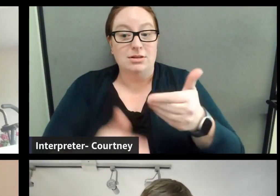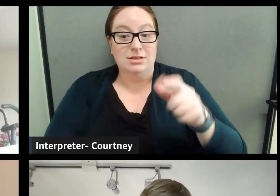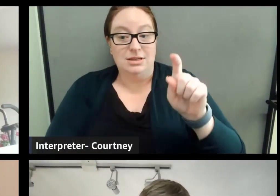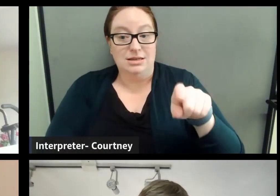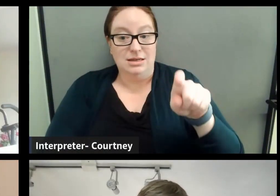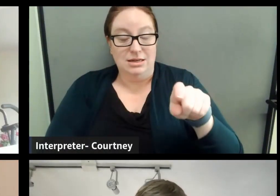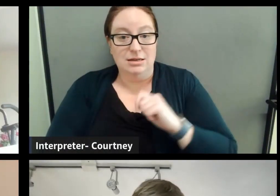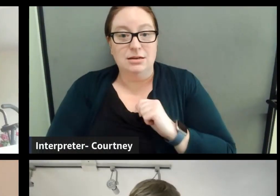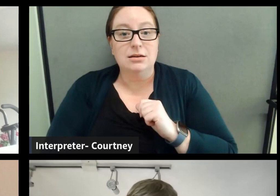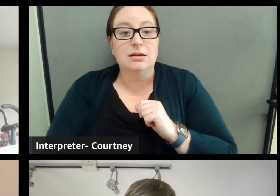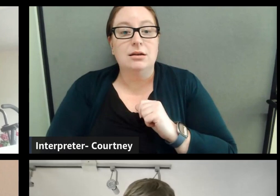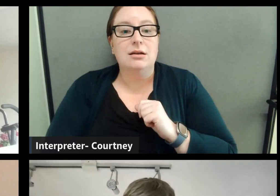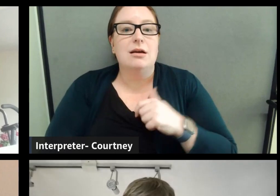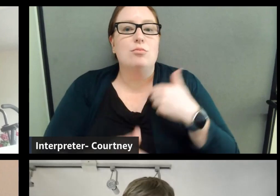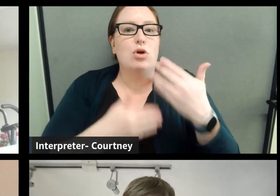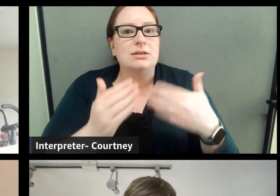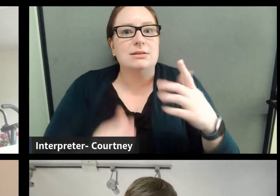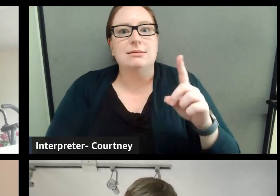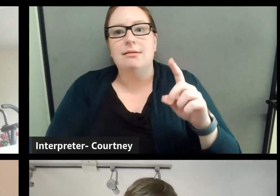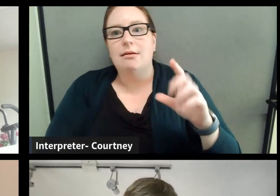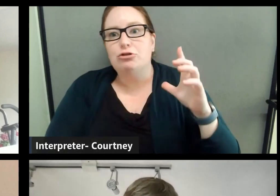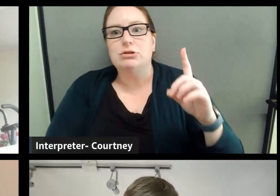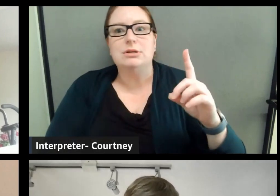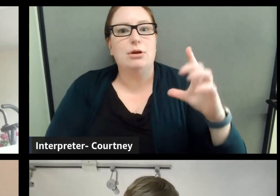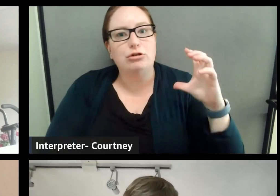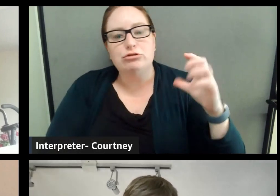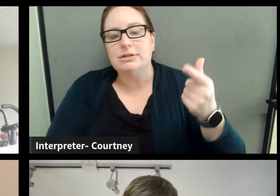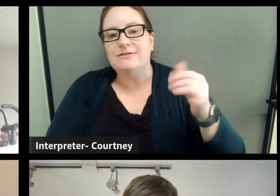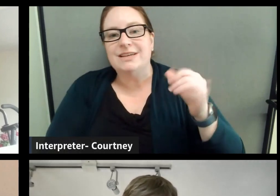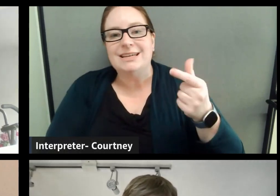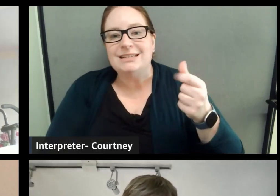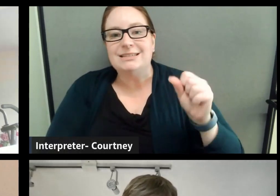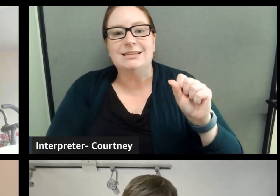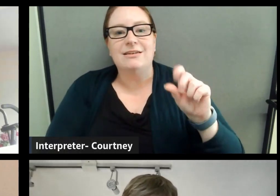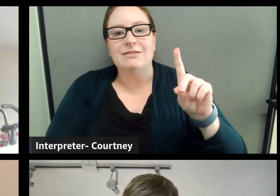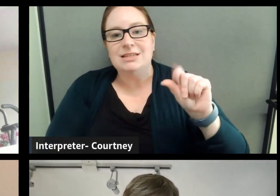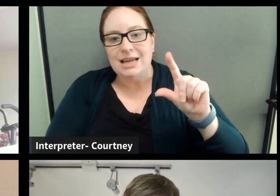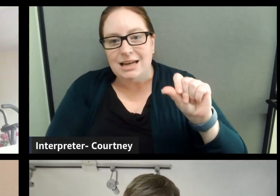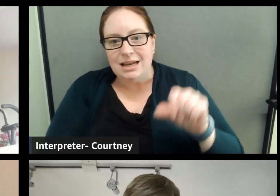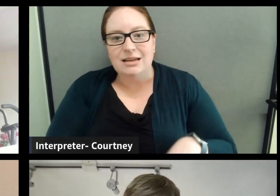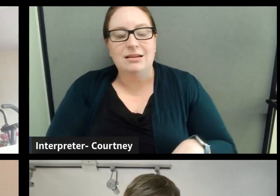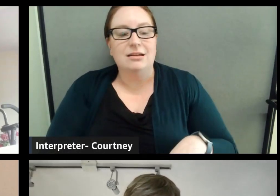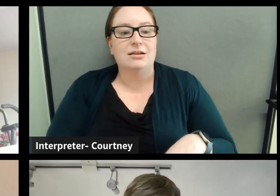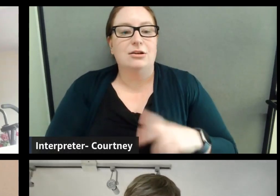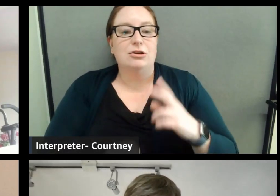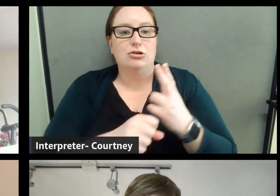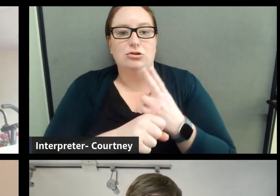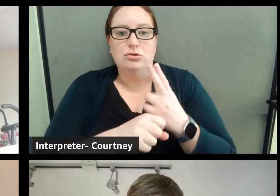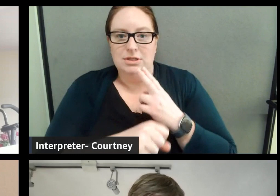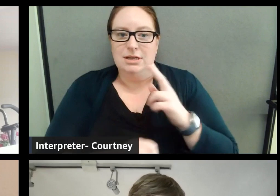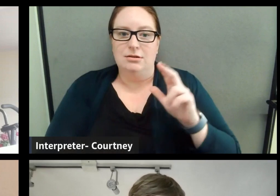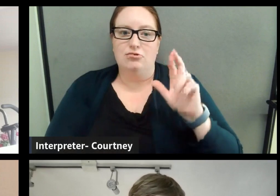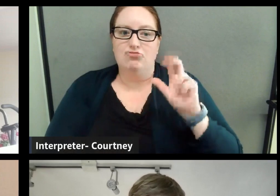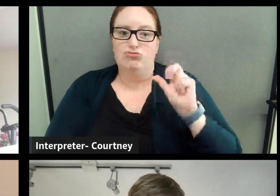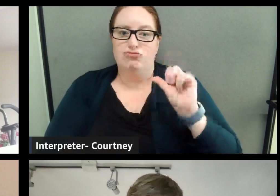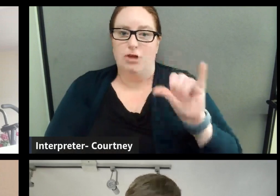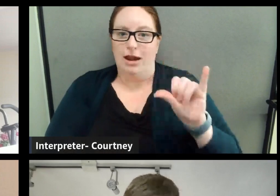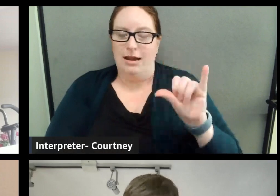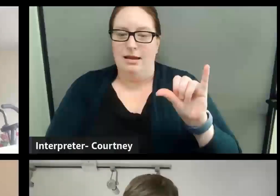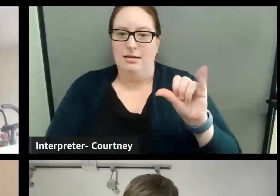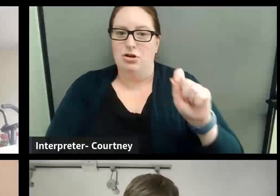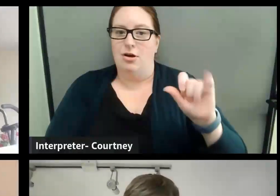processing, hundreds and hundreds of gigs of data using Ray.io.